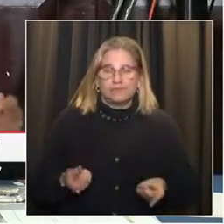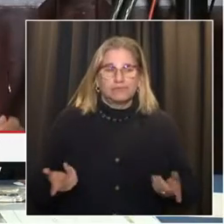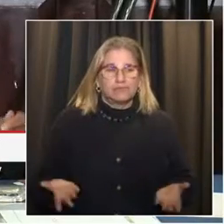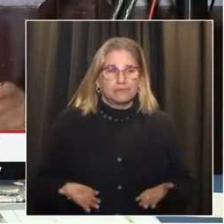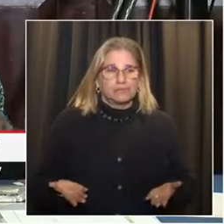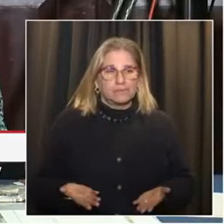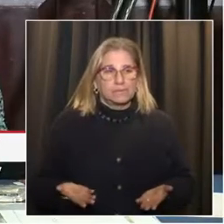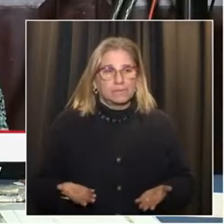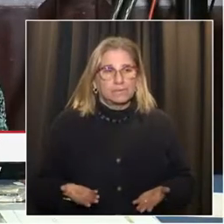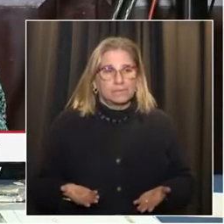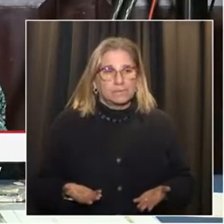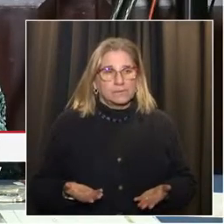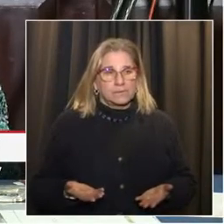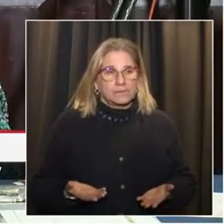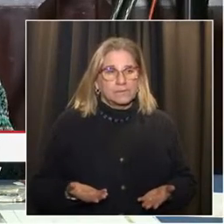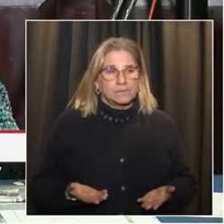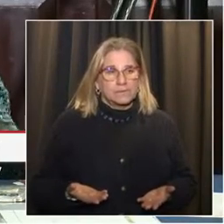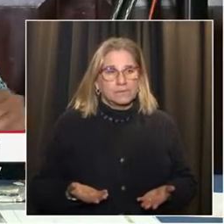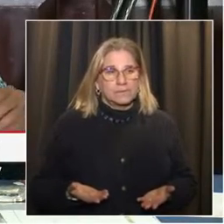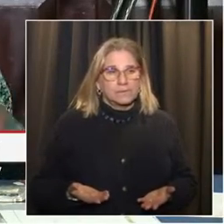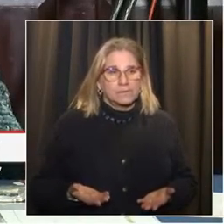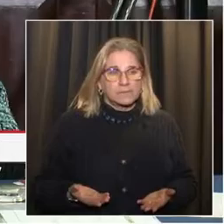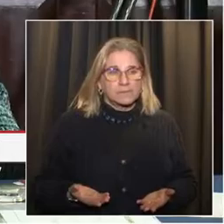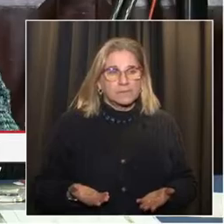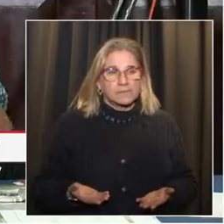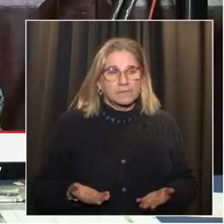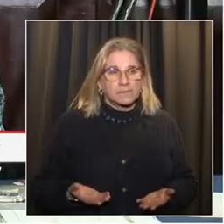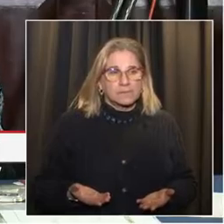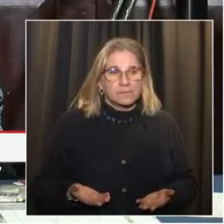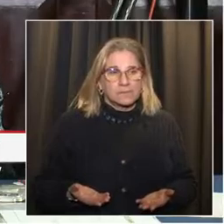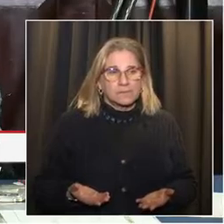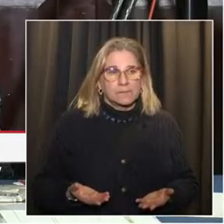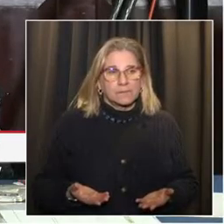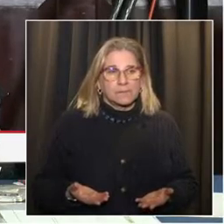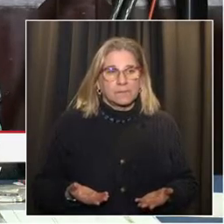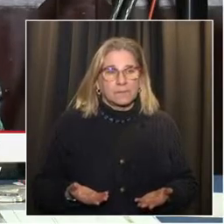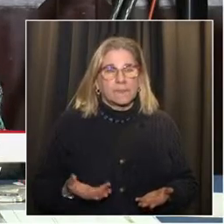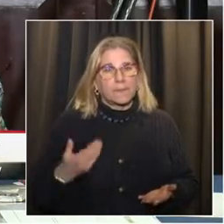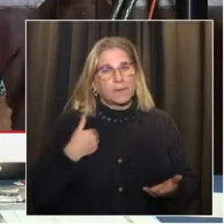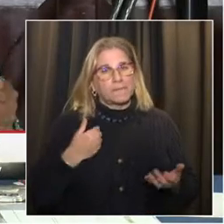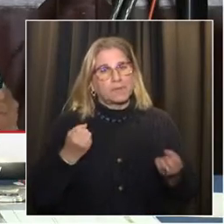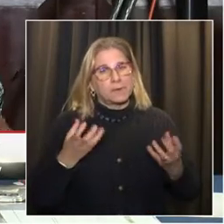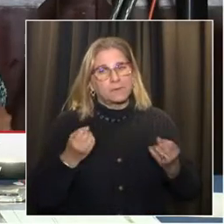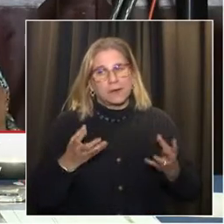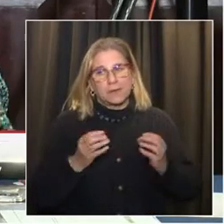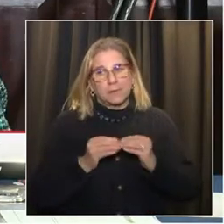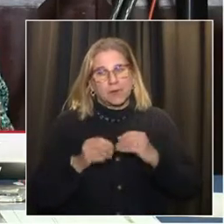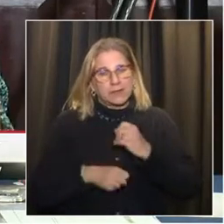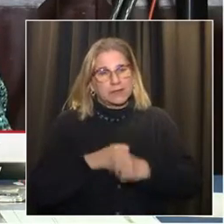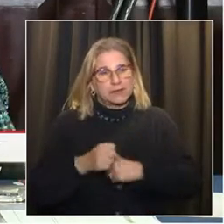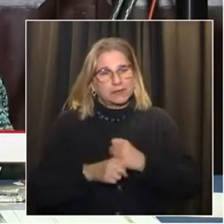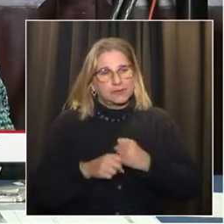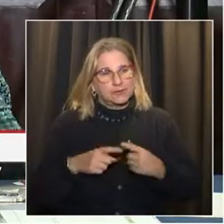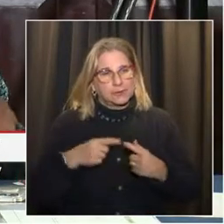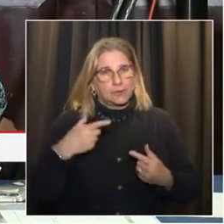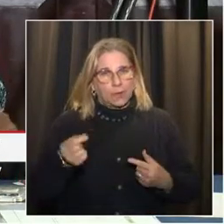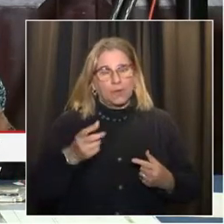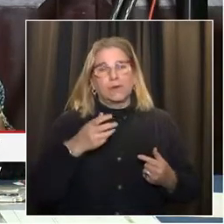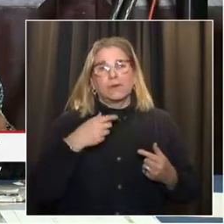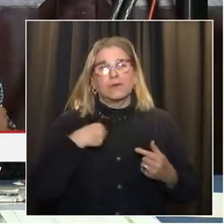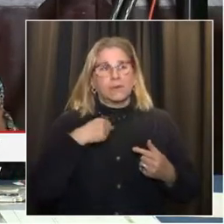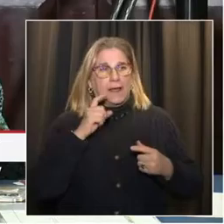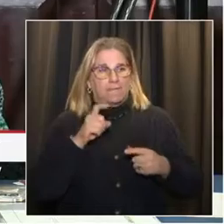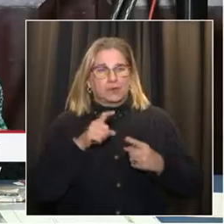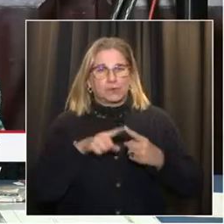this critique that is finger pointing, it just falls flat with me because I know we have